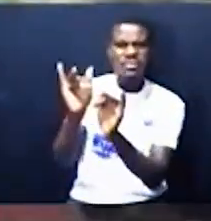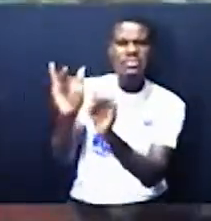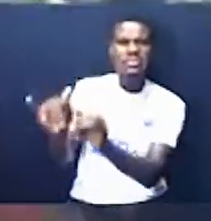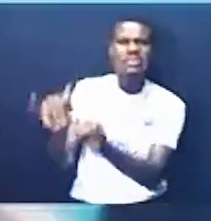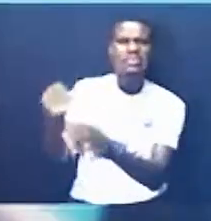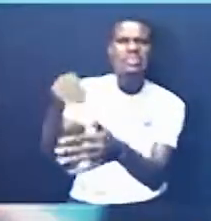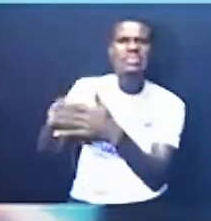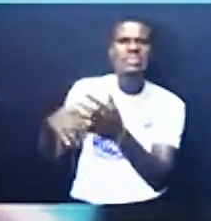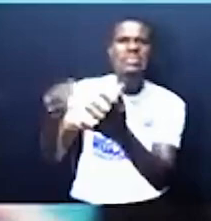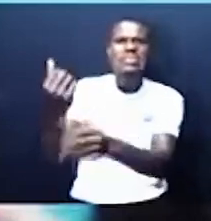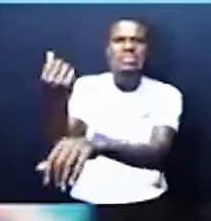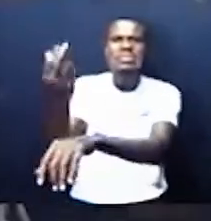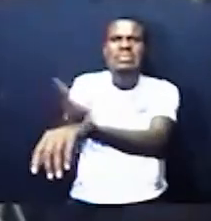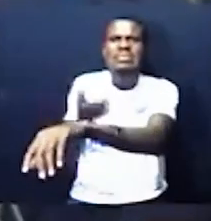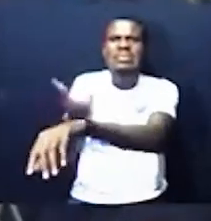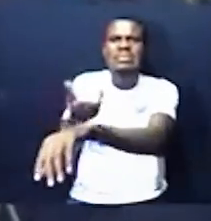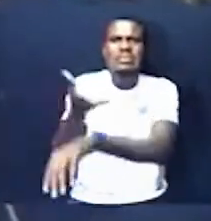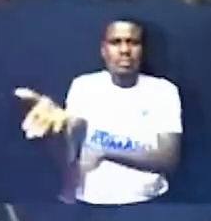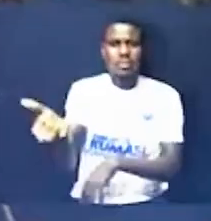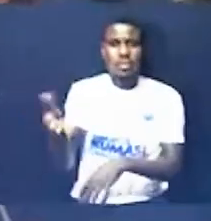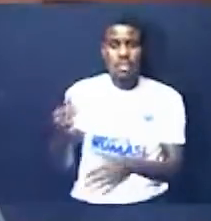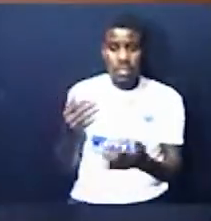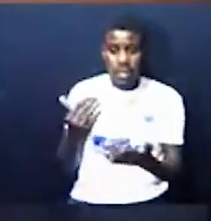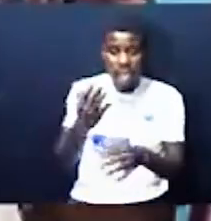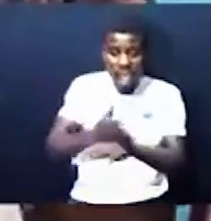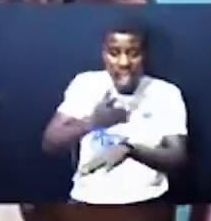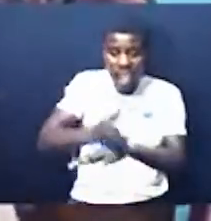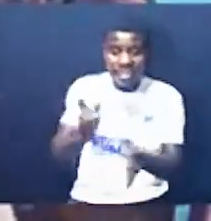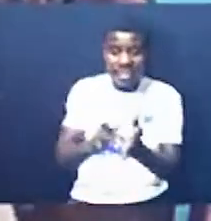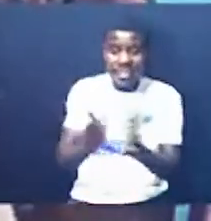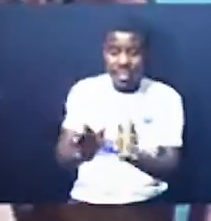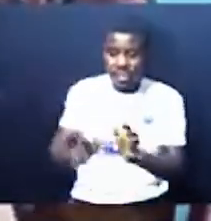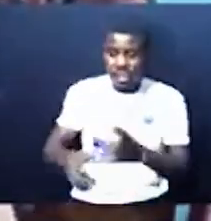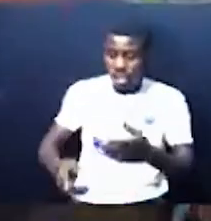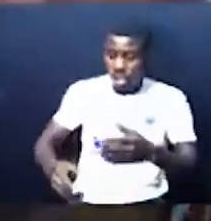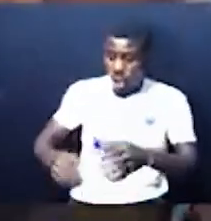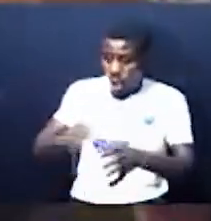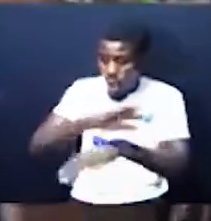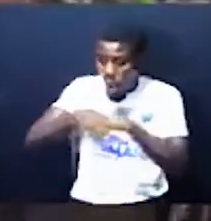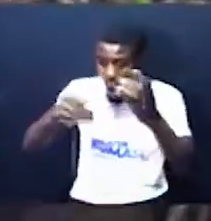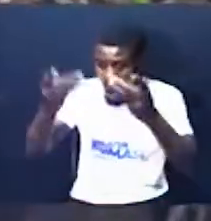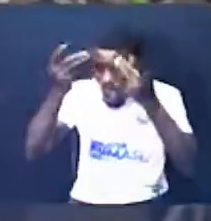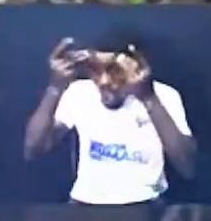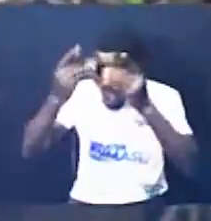After casting the many demons out of this man,